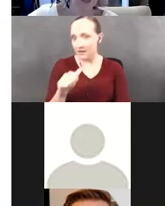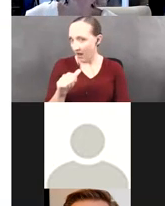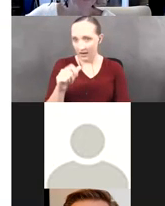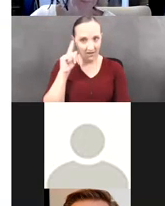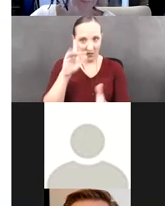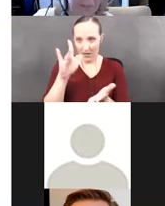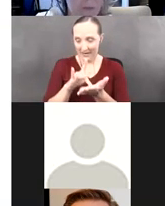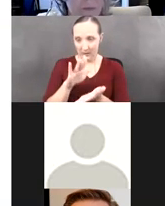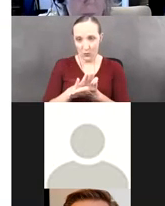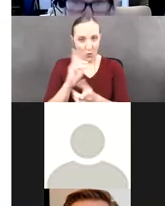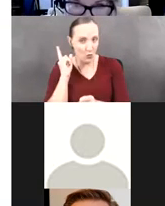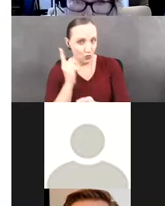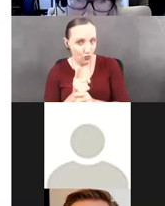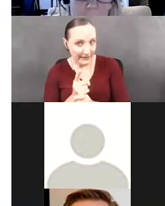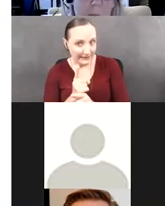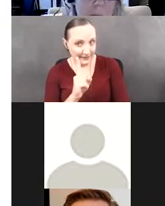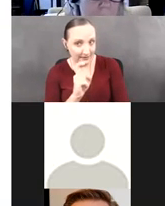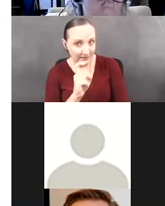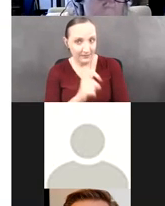correct? alumnos de secundaria, ¿verdad?